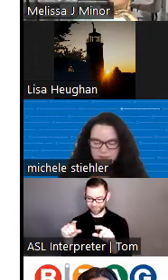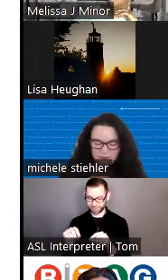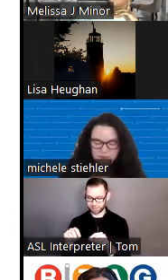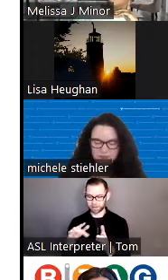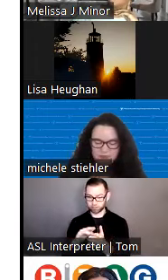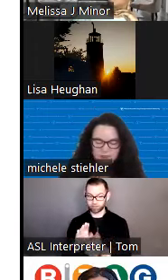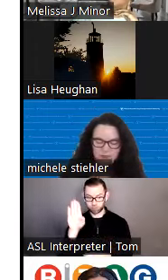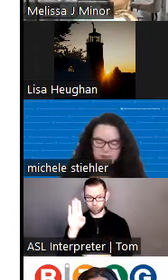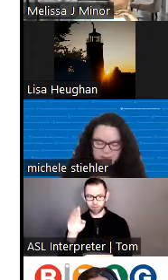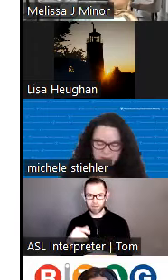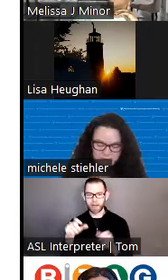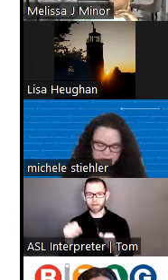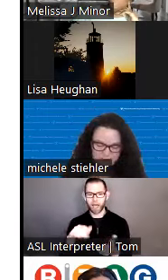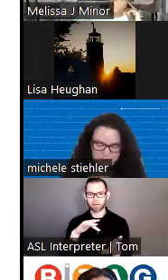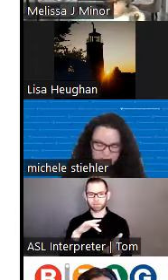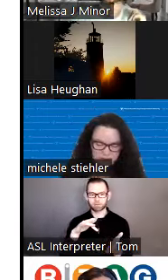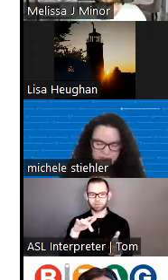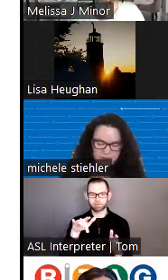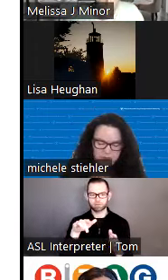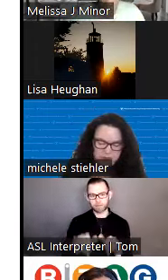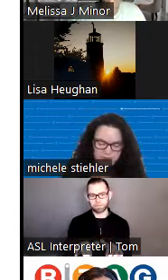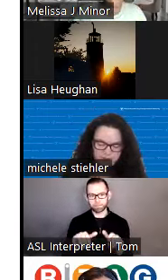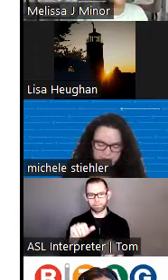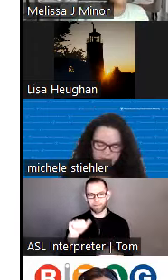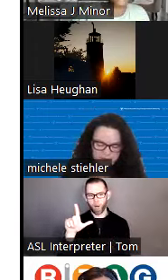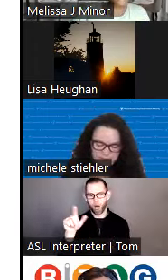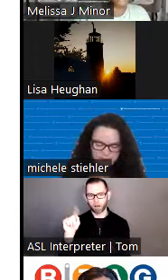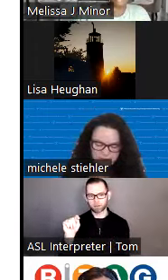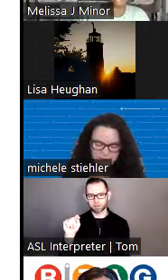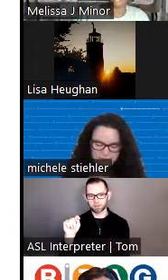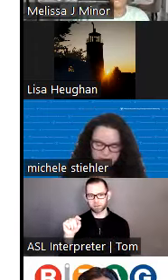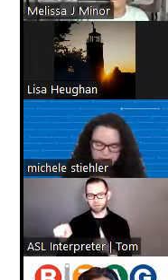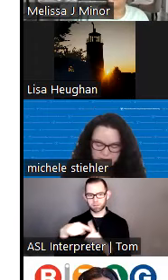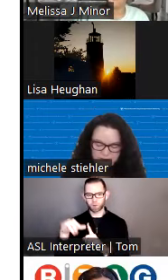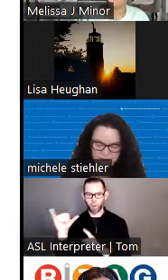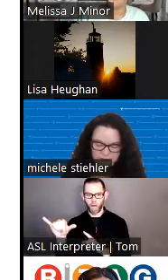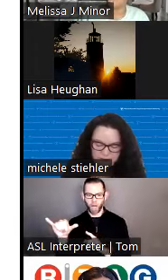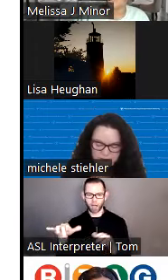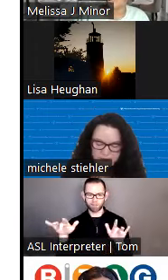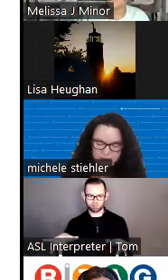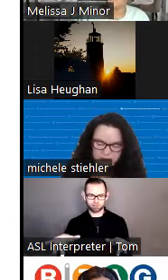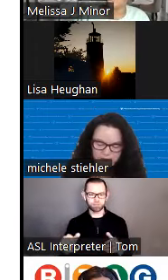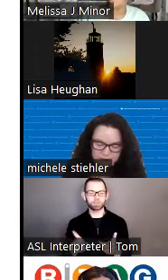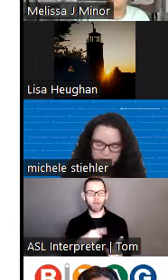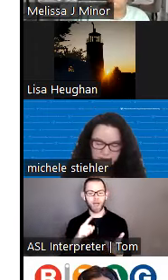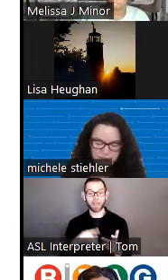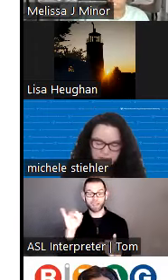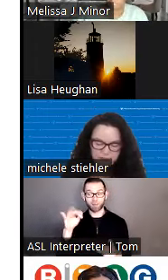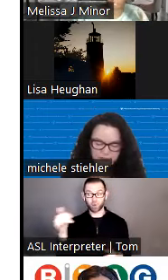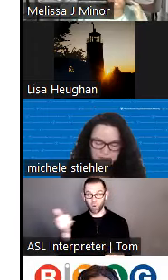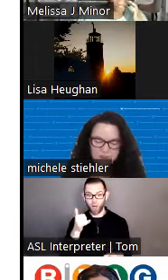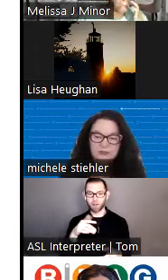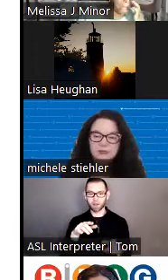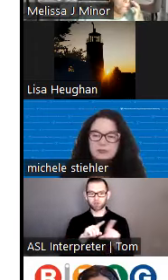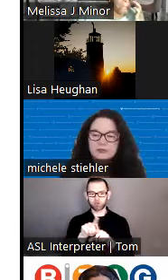button with the Y letter. And if you're calling in, press *9 to raise your hand or *6